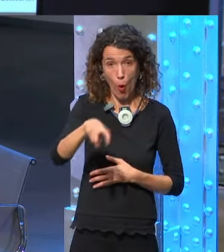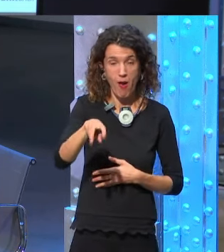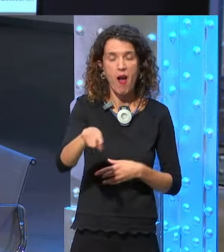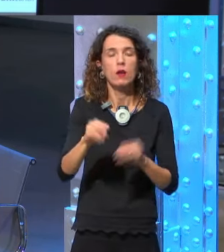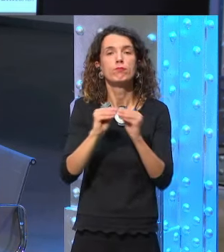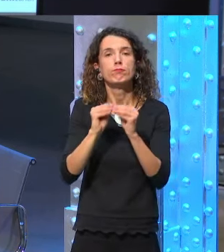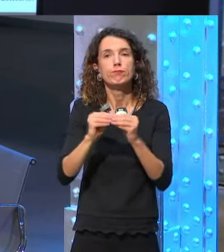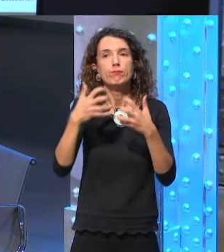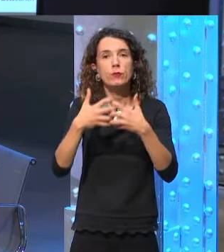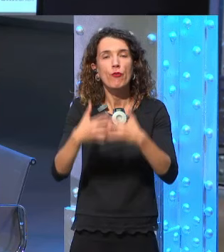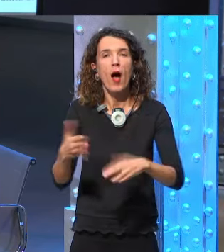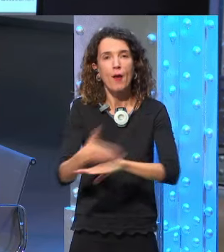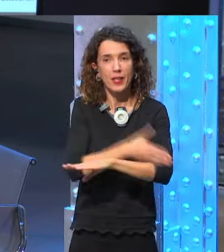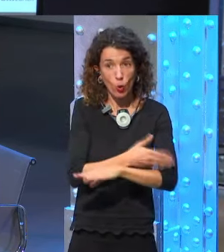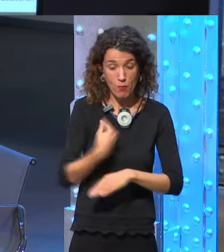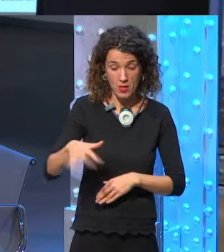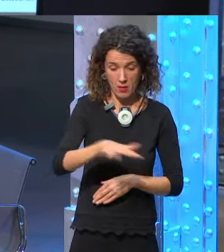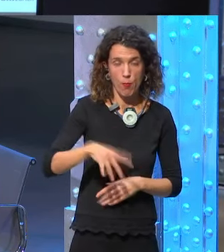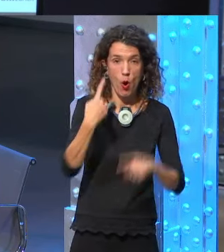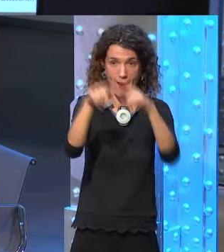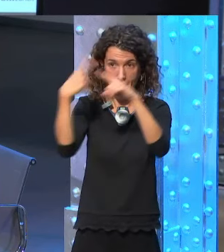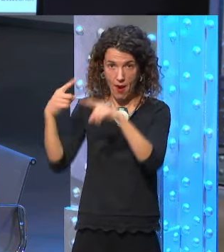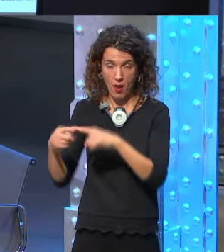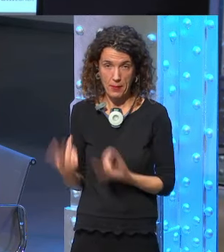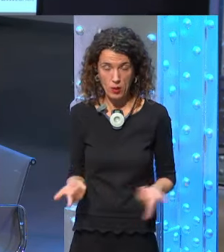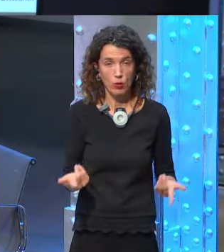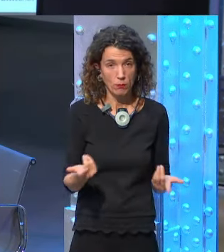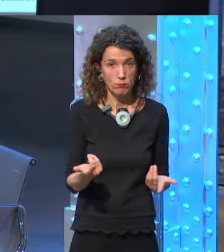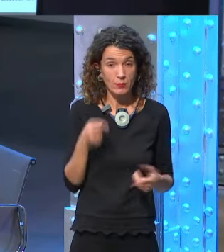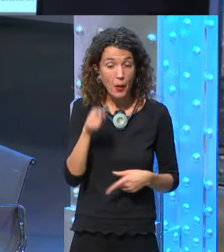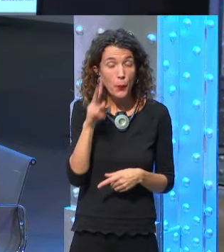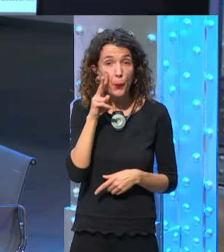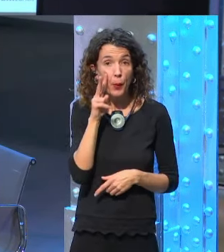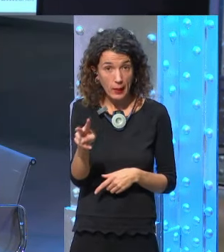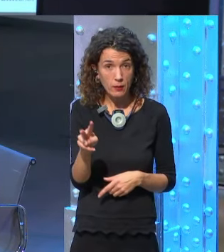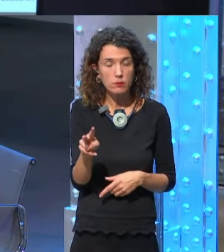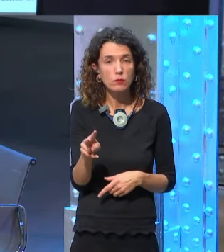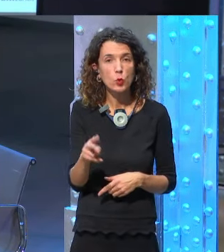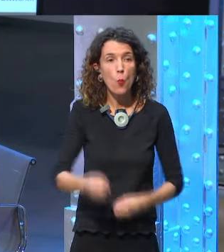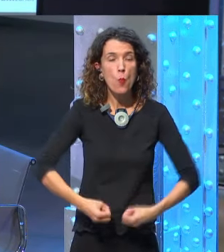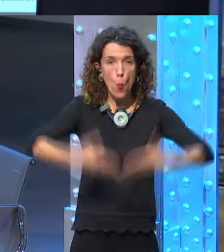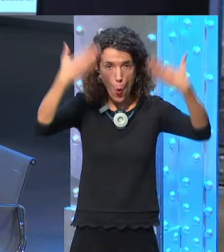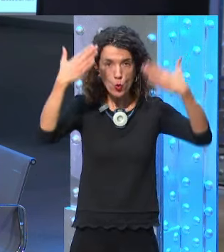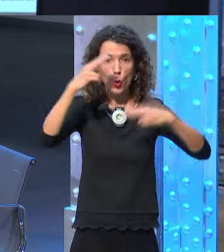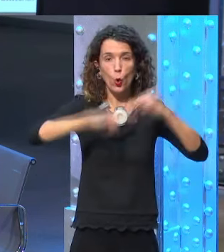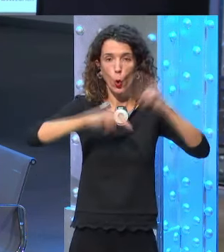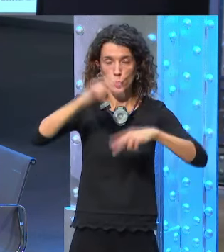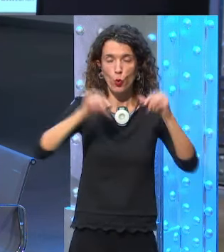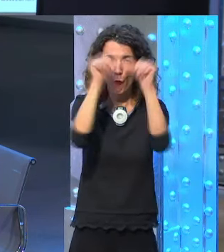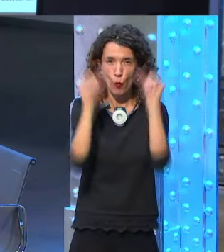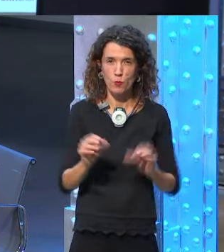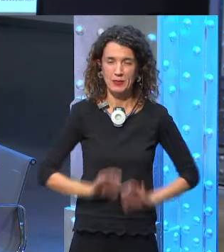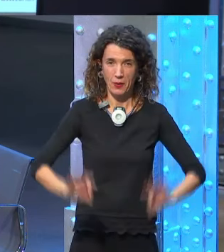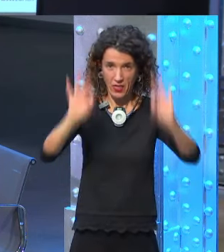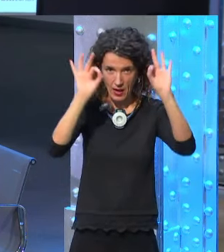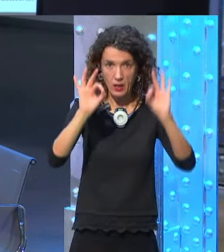elements. The elements were about 4.5 meters long, you can see it here, and they had this special form. Now,